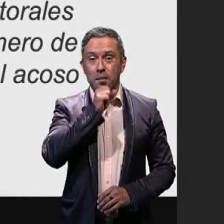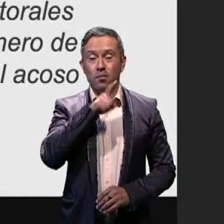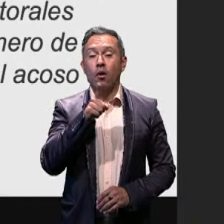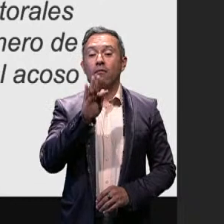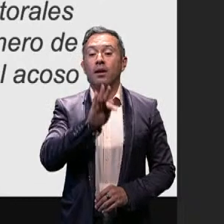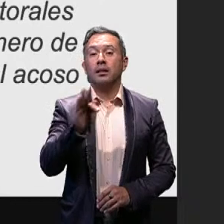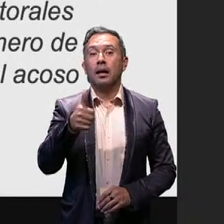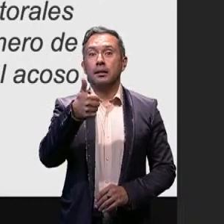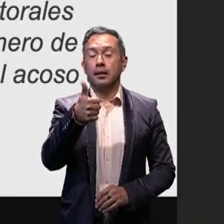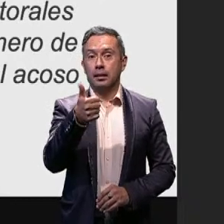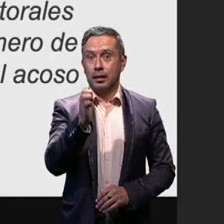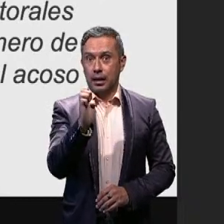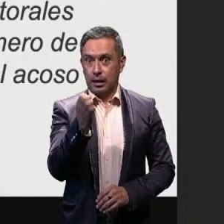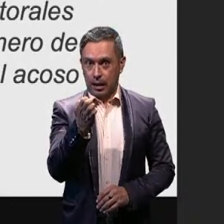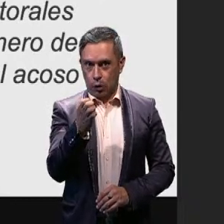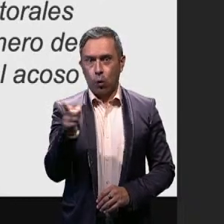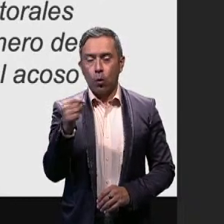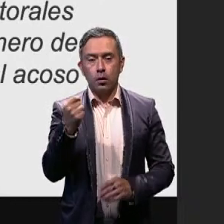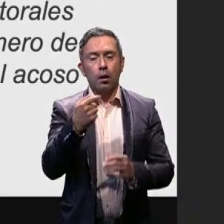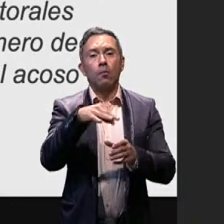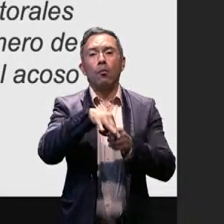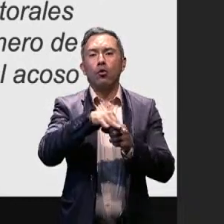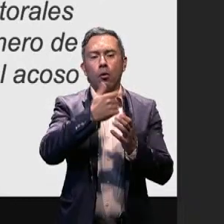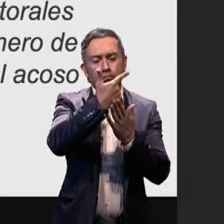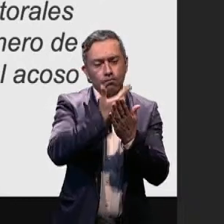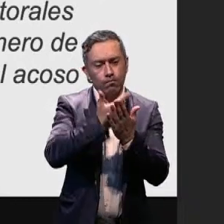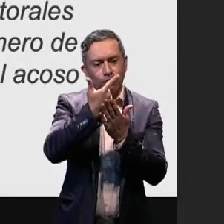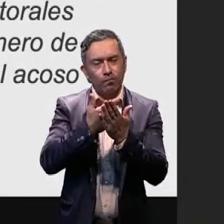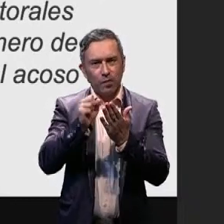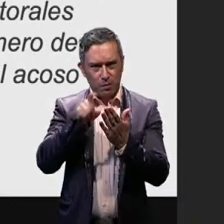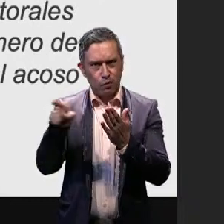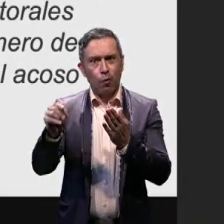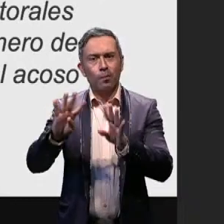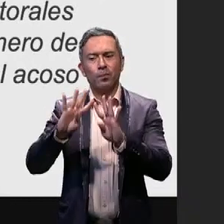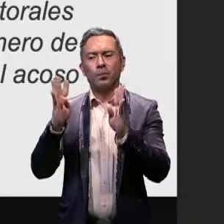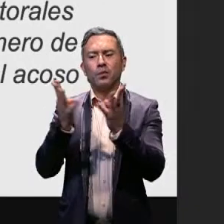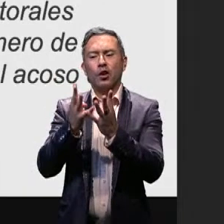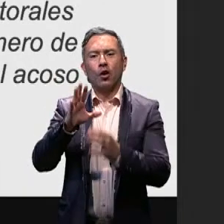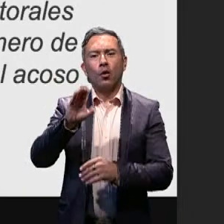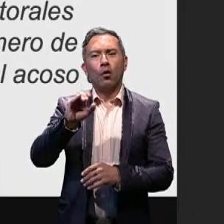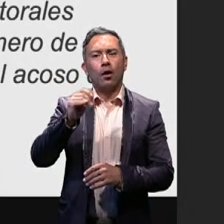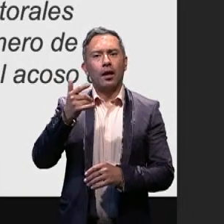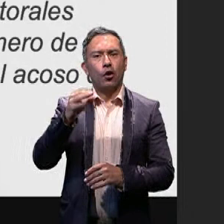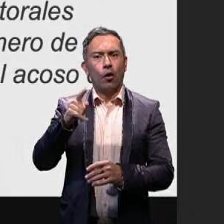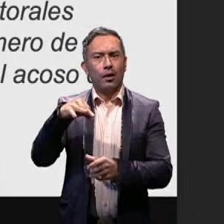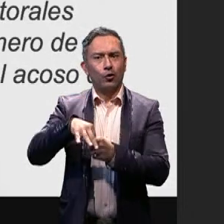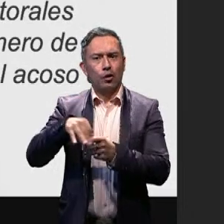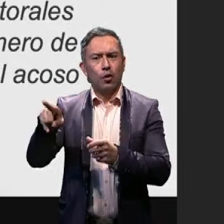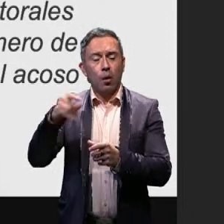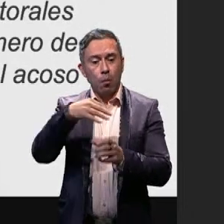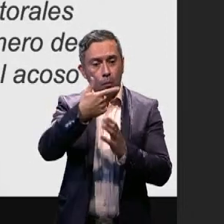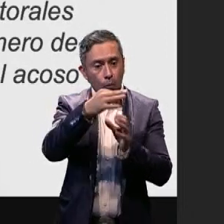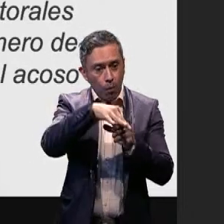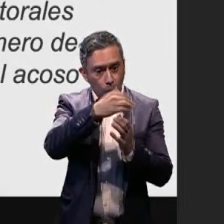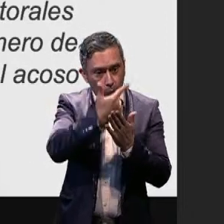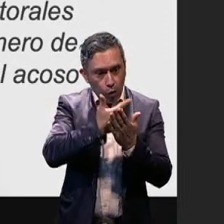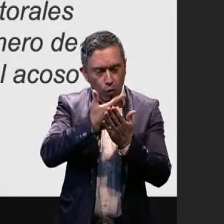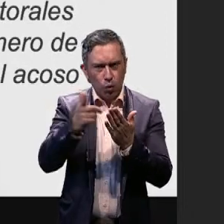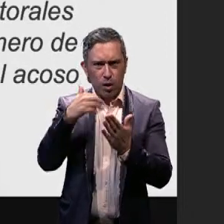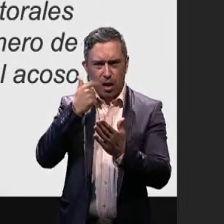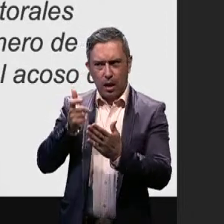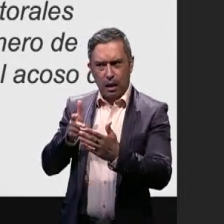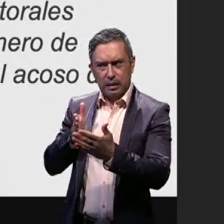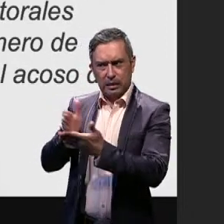college vote count. And it's also resulted in increased targeting of election officials with